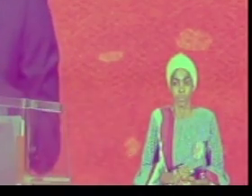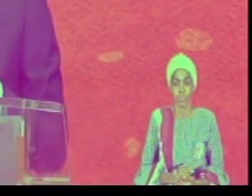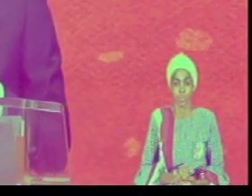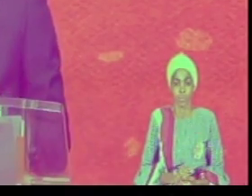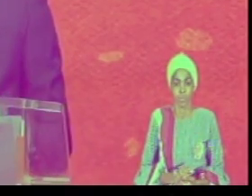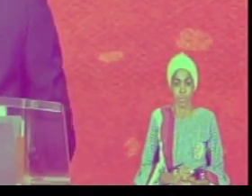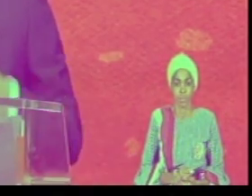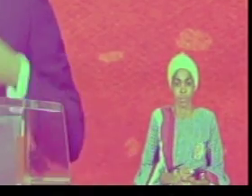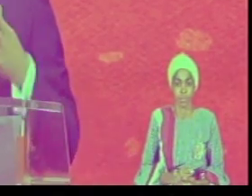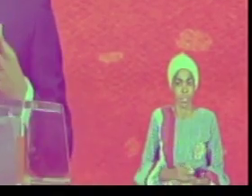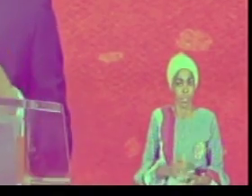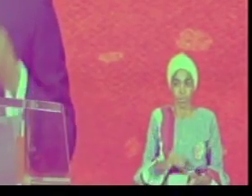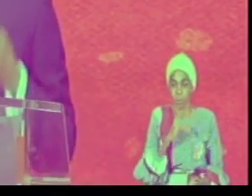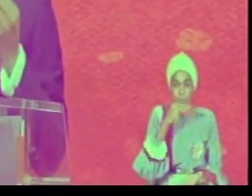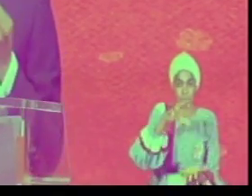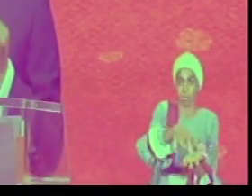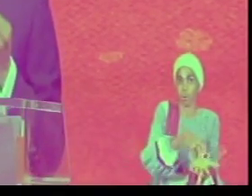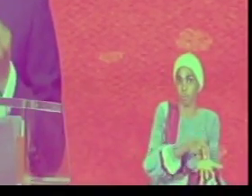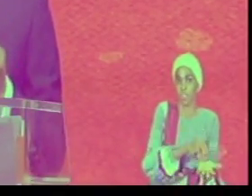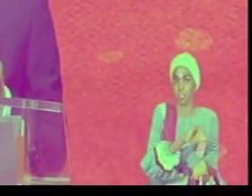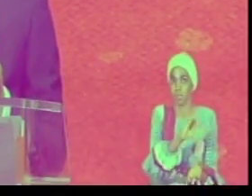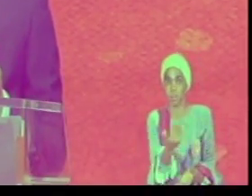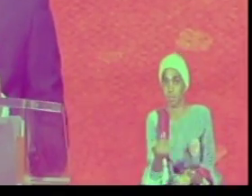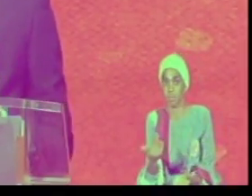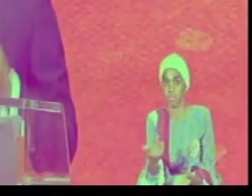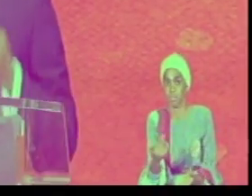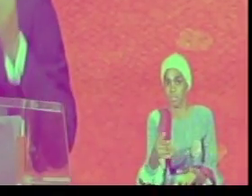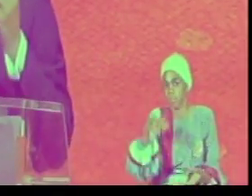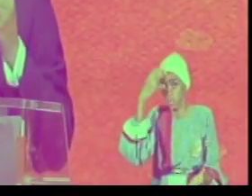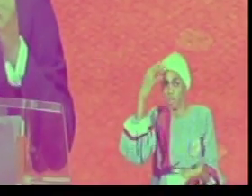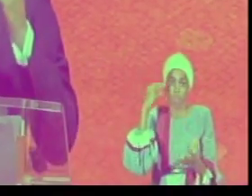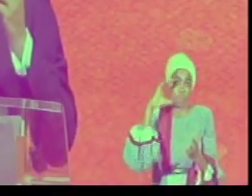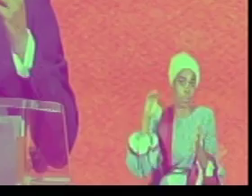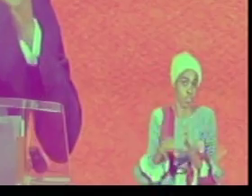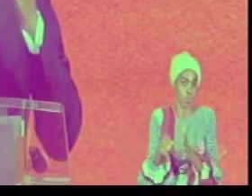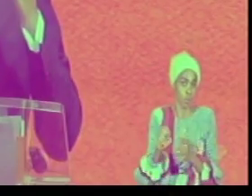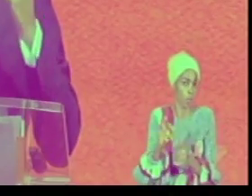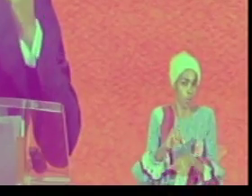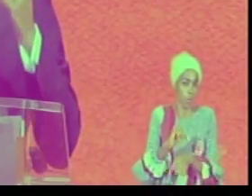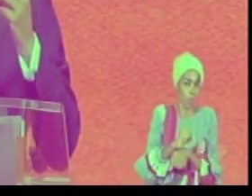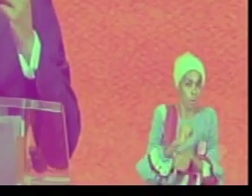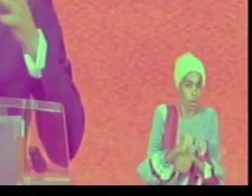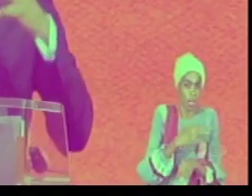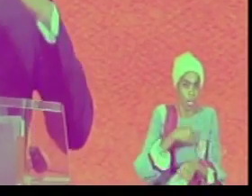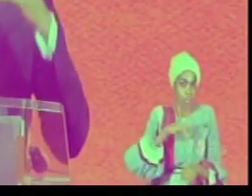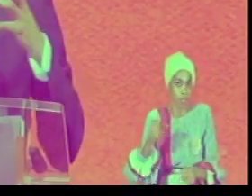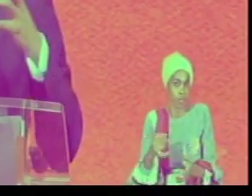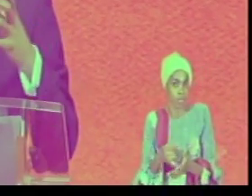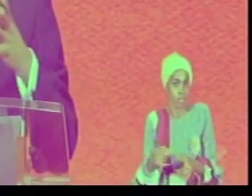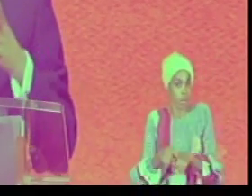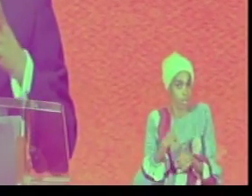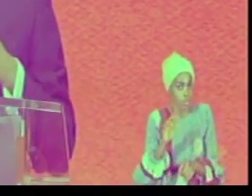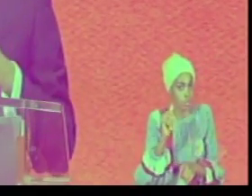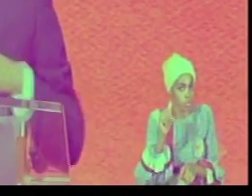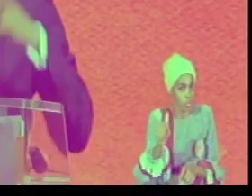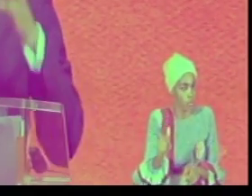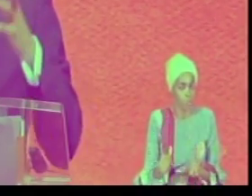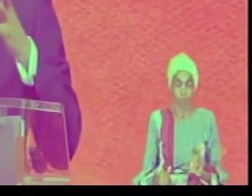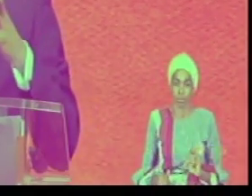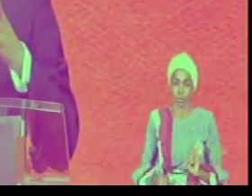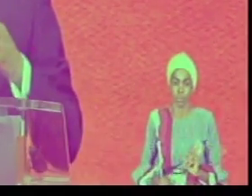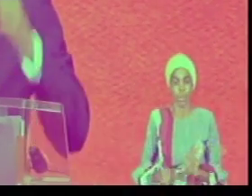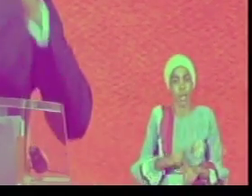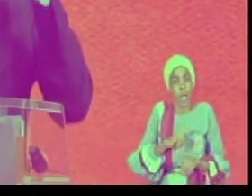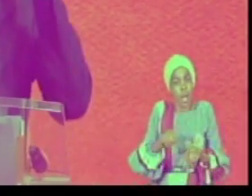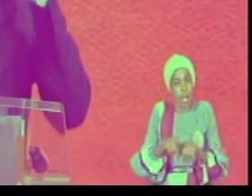copied my picture, and that is not very good. Let them know you as people, as you build your personal brand. You can use other